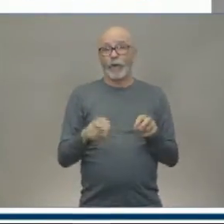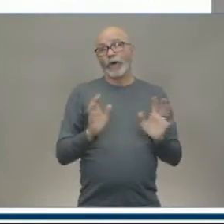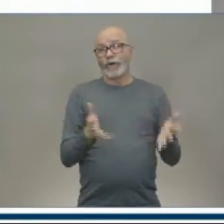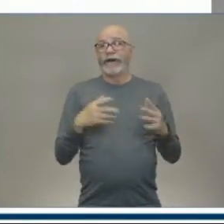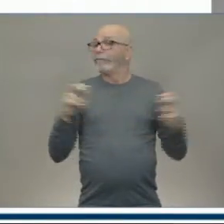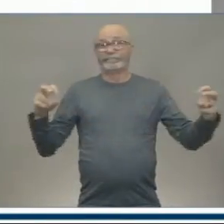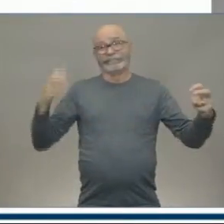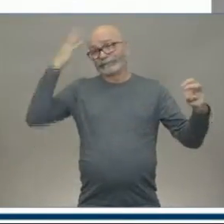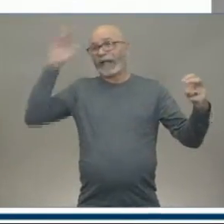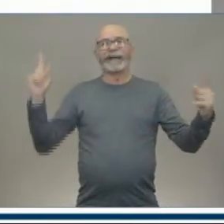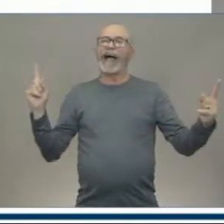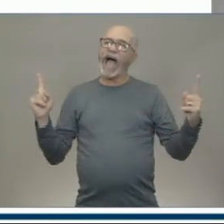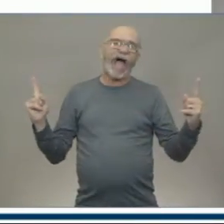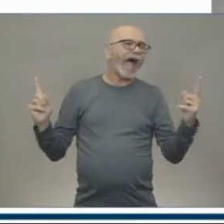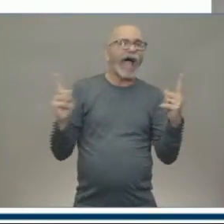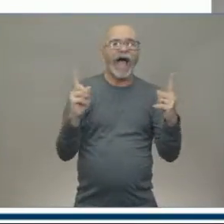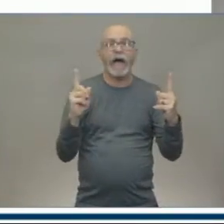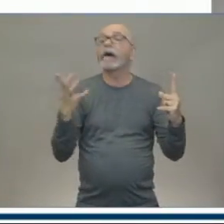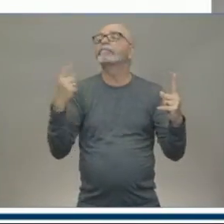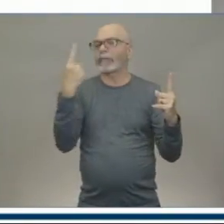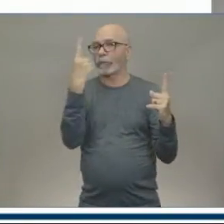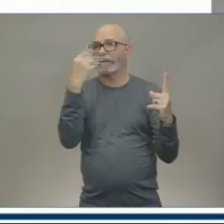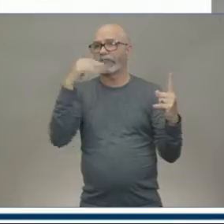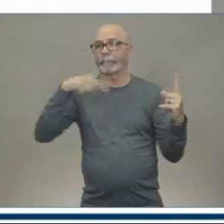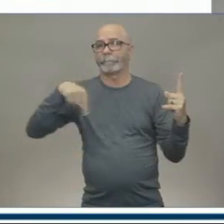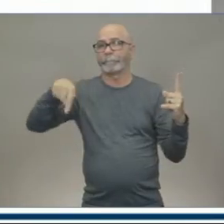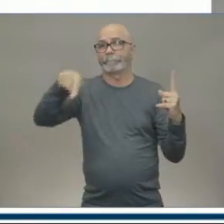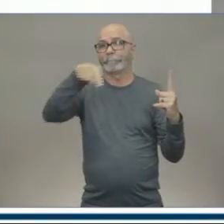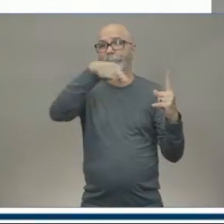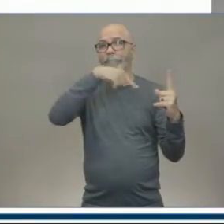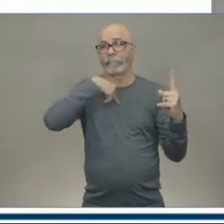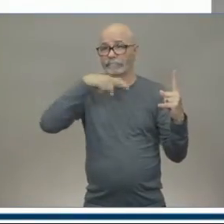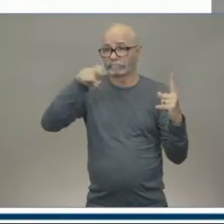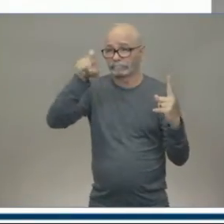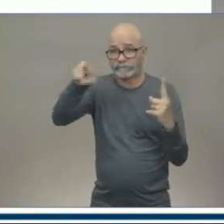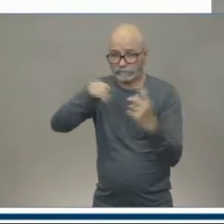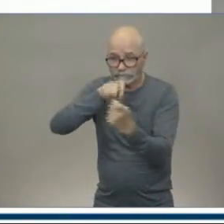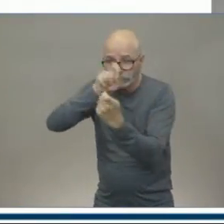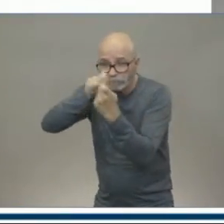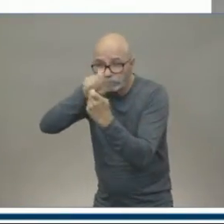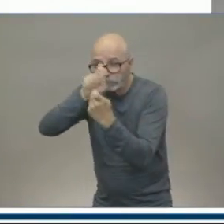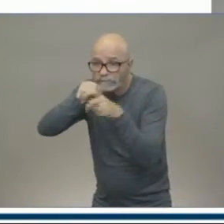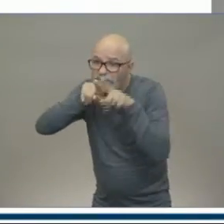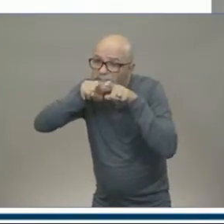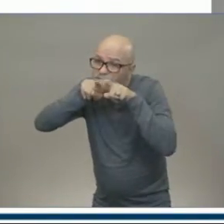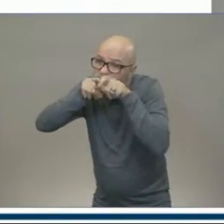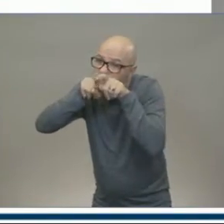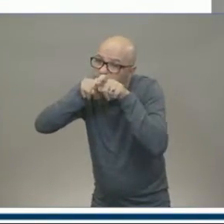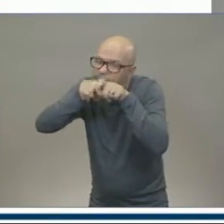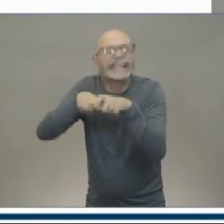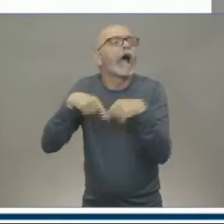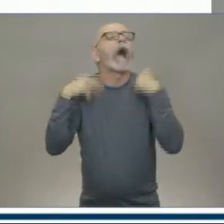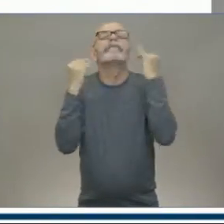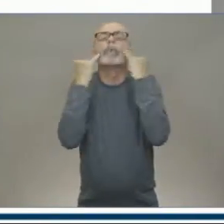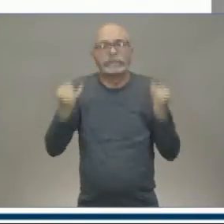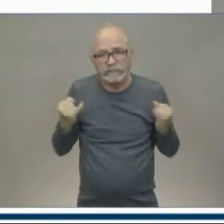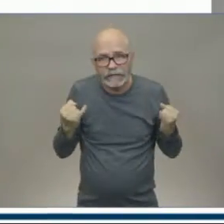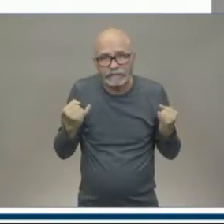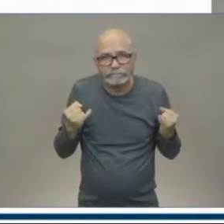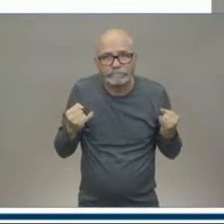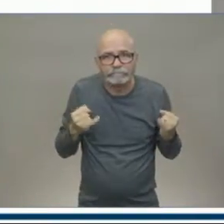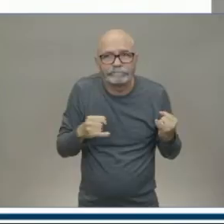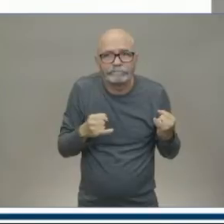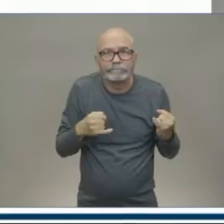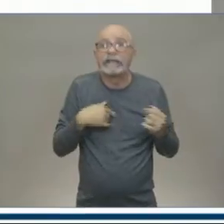contact. But there's a lot, you're asking for us to be definitive in areas where we actually cannot be definitive. At the end of the day, for